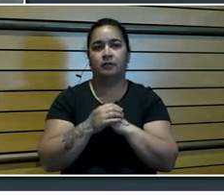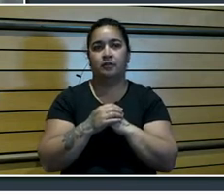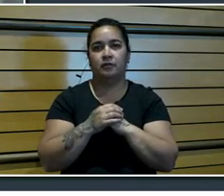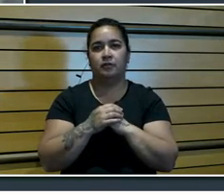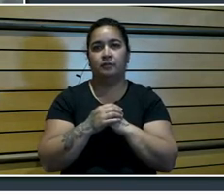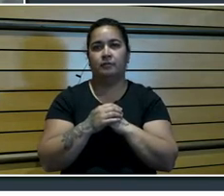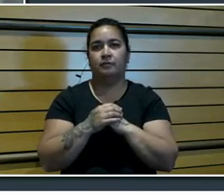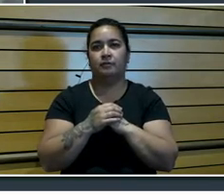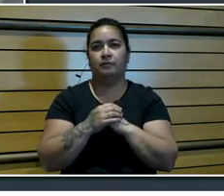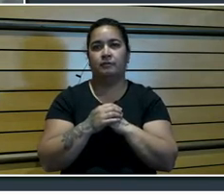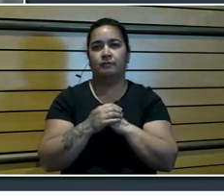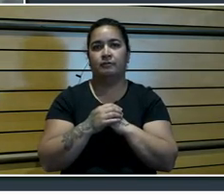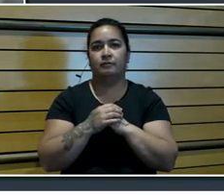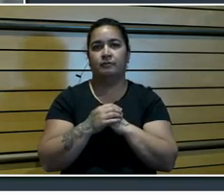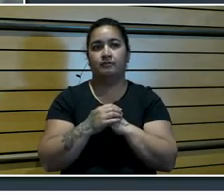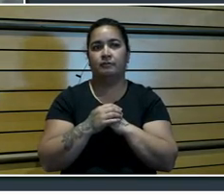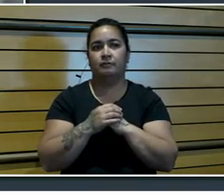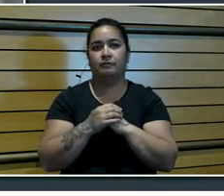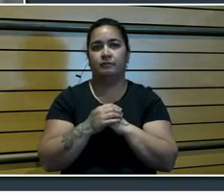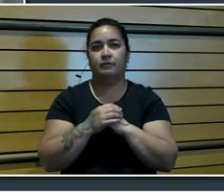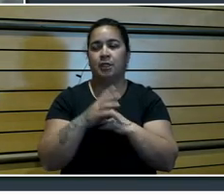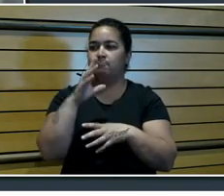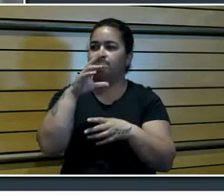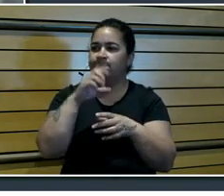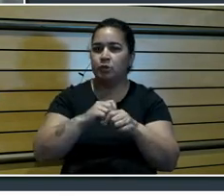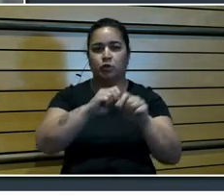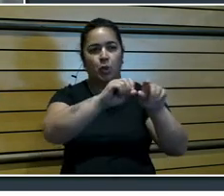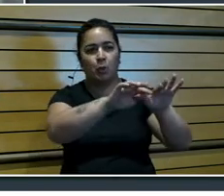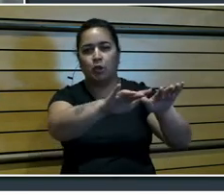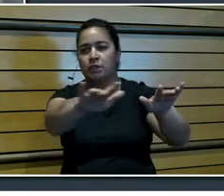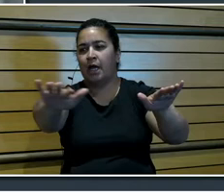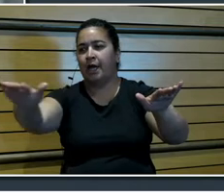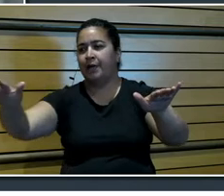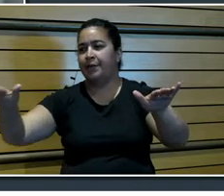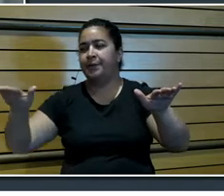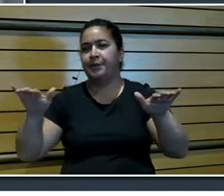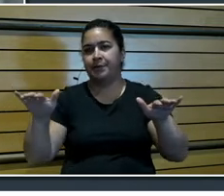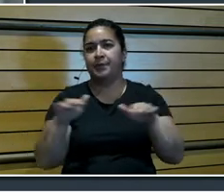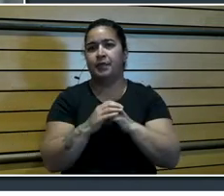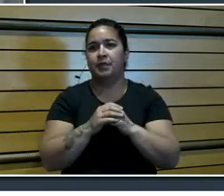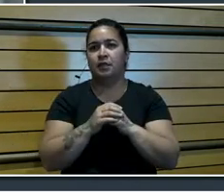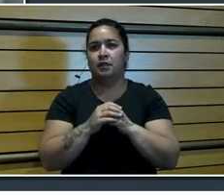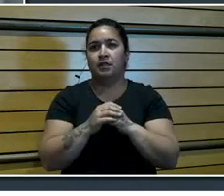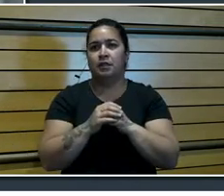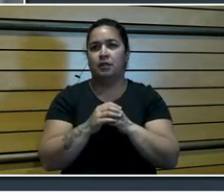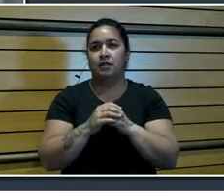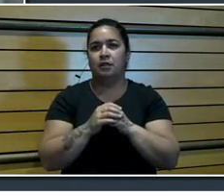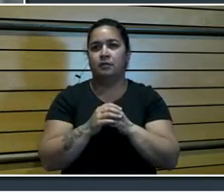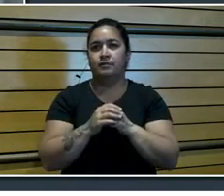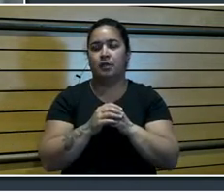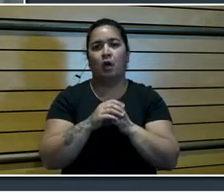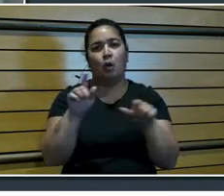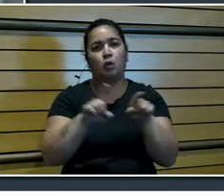kaukau a kui mā koroma. To the bathing waters of my ancestors. Te wai o mahurangi ki tau o tūtai kuri, te waka tapu o tā ki tumu te